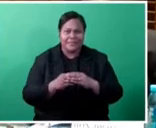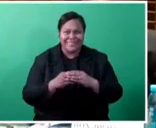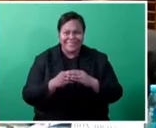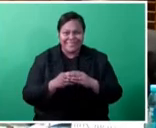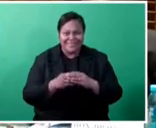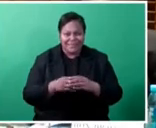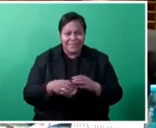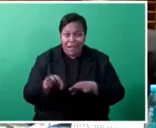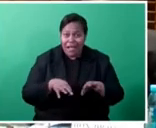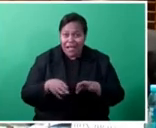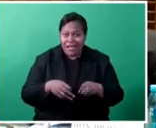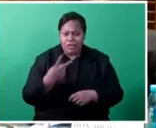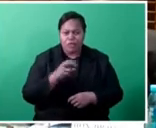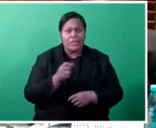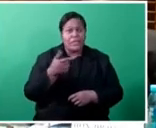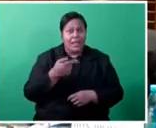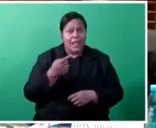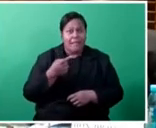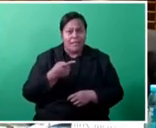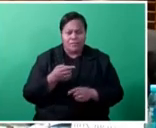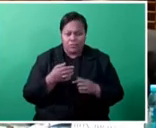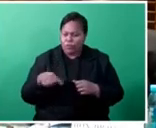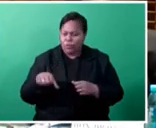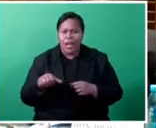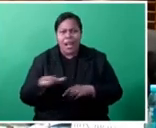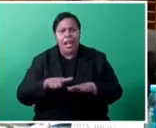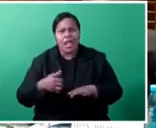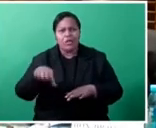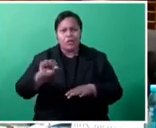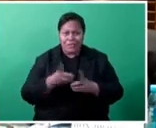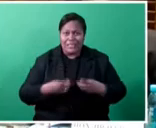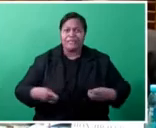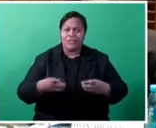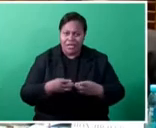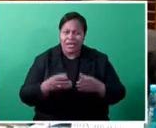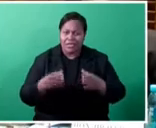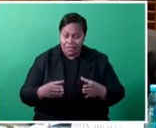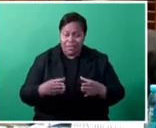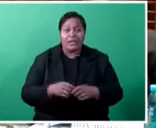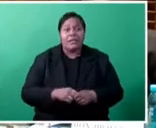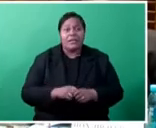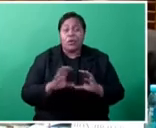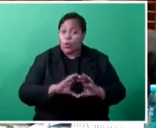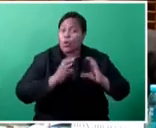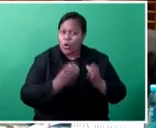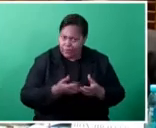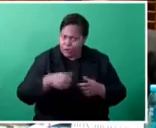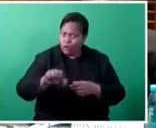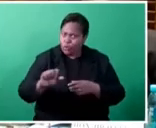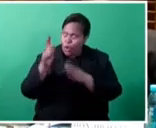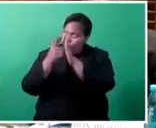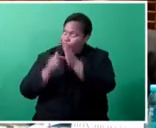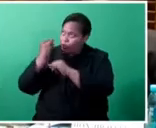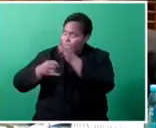since 2011 through the Land Use Division. The Ministry will continue to use the full potential of existing laws to fast-track rural development and